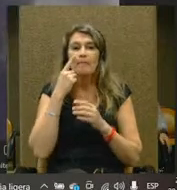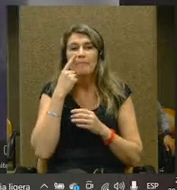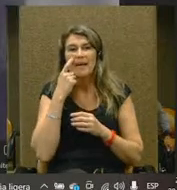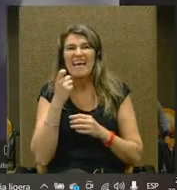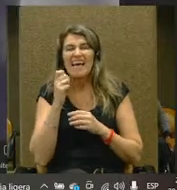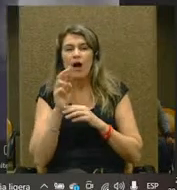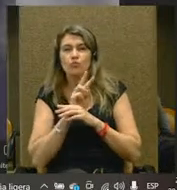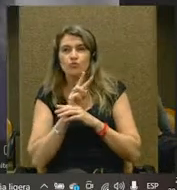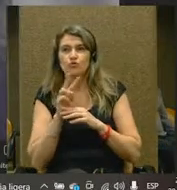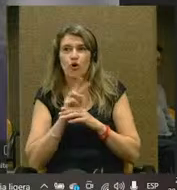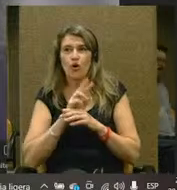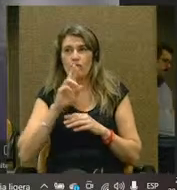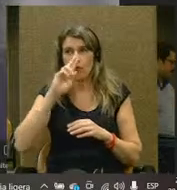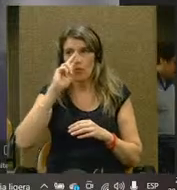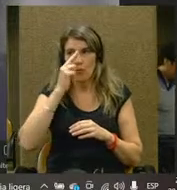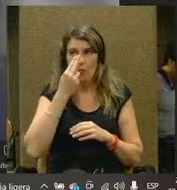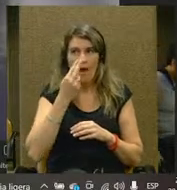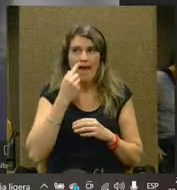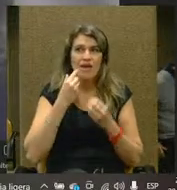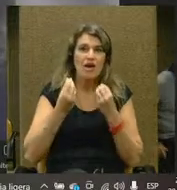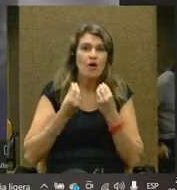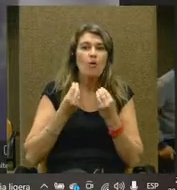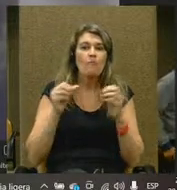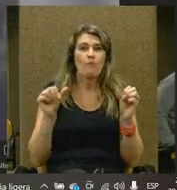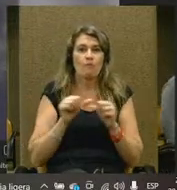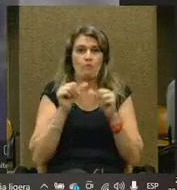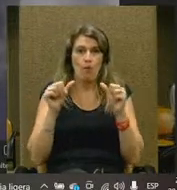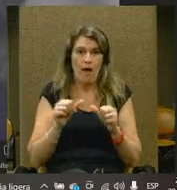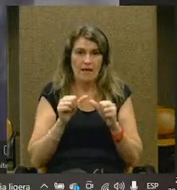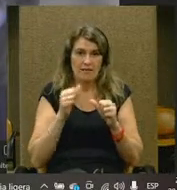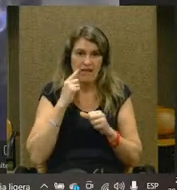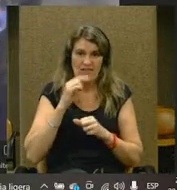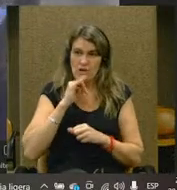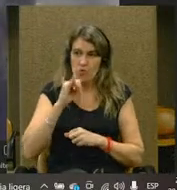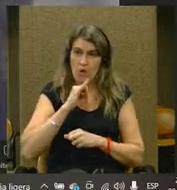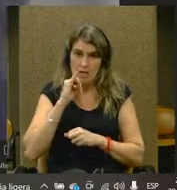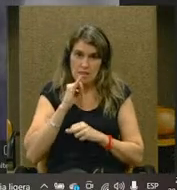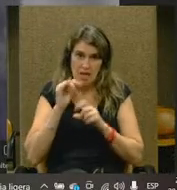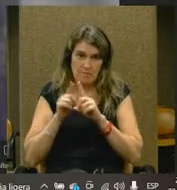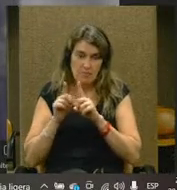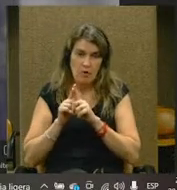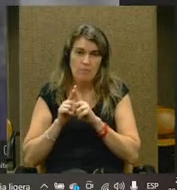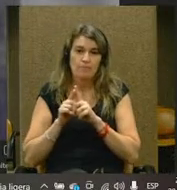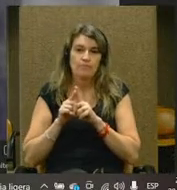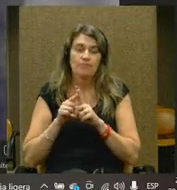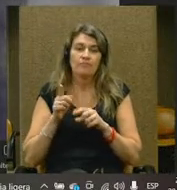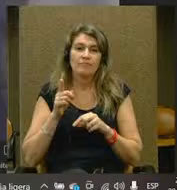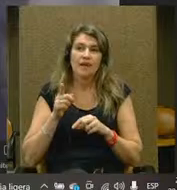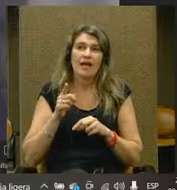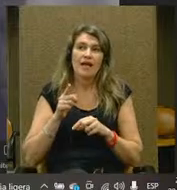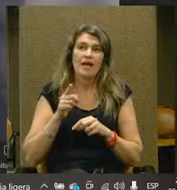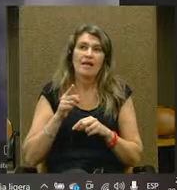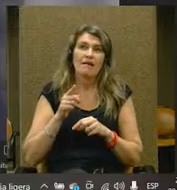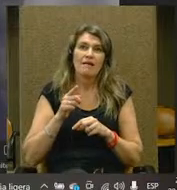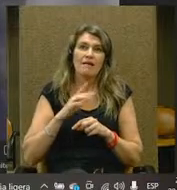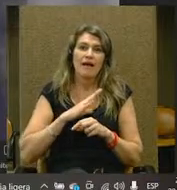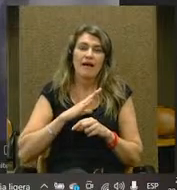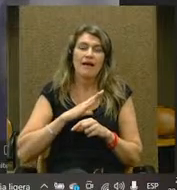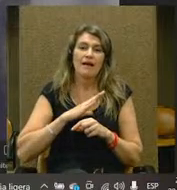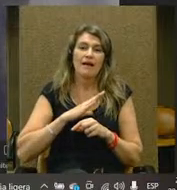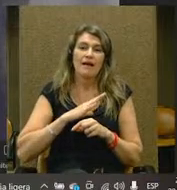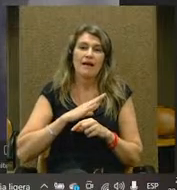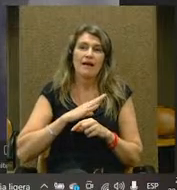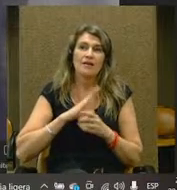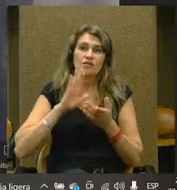regarding what actions can Uruguay take, it's a little bit about what I said at the end of my presentation.